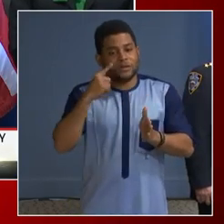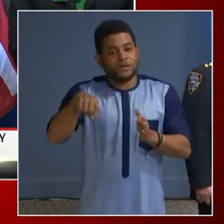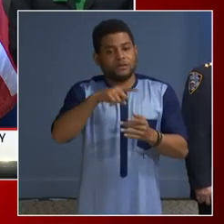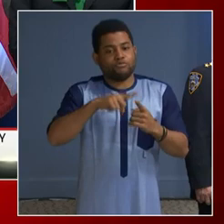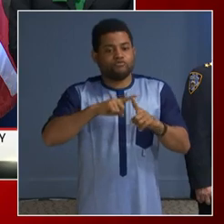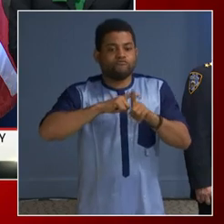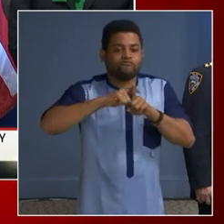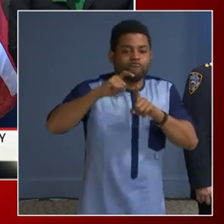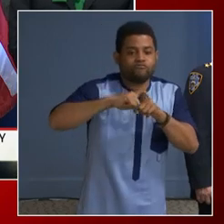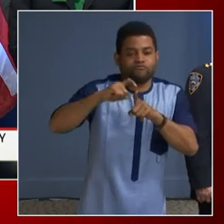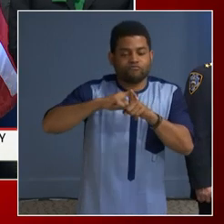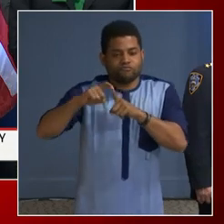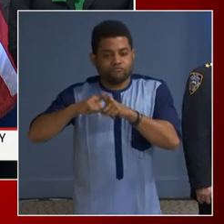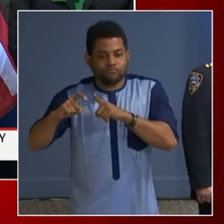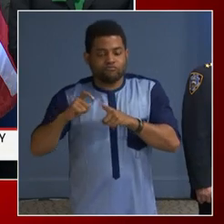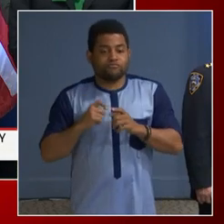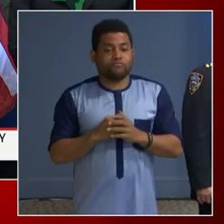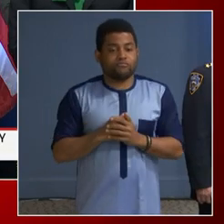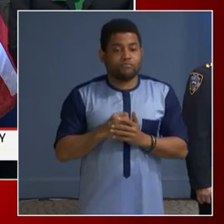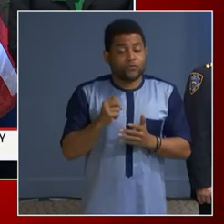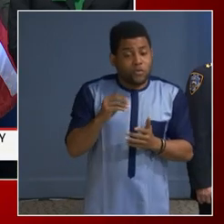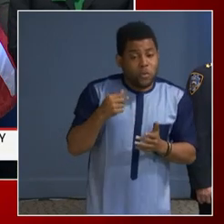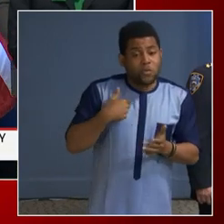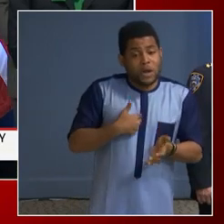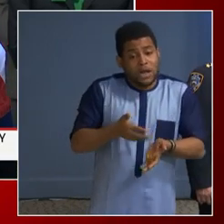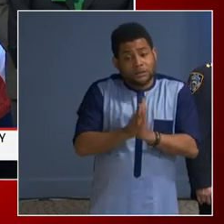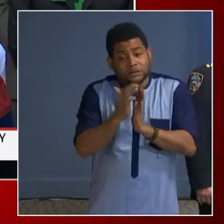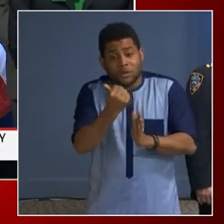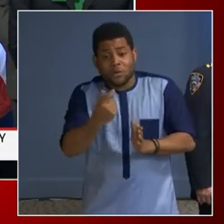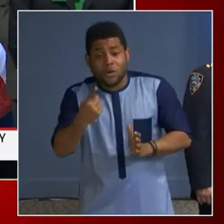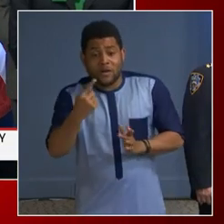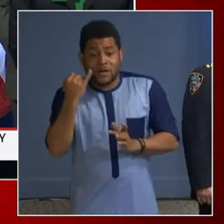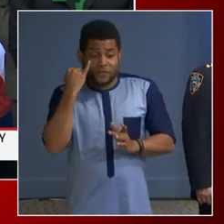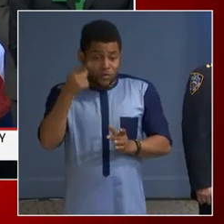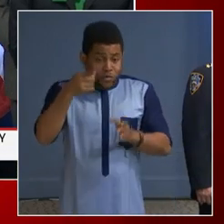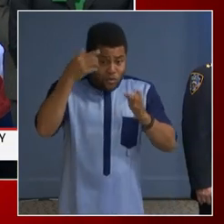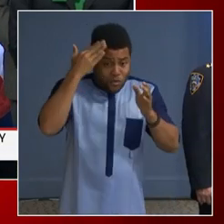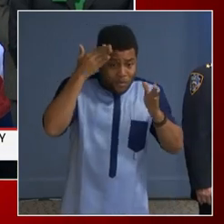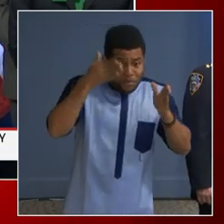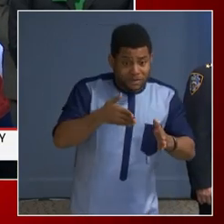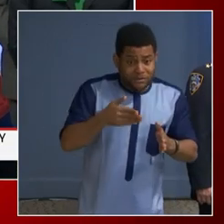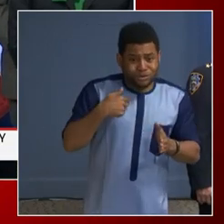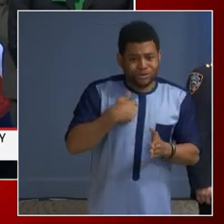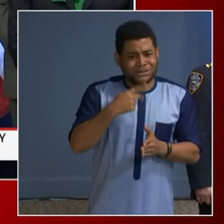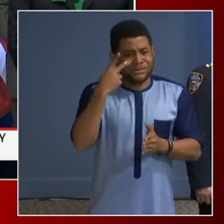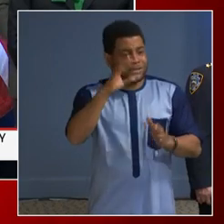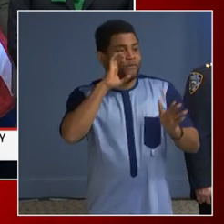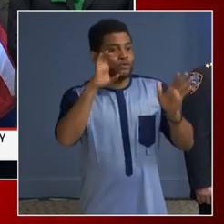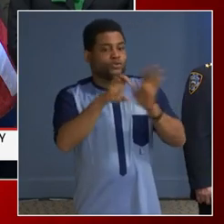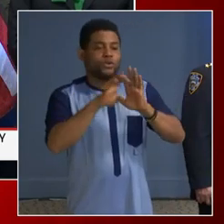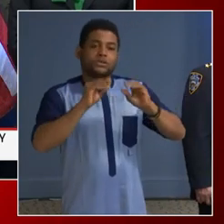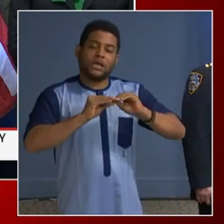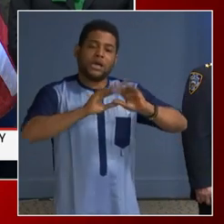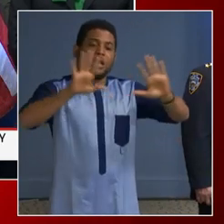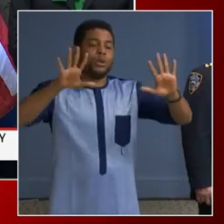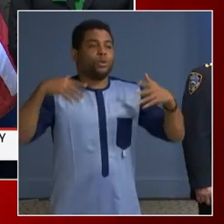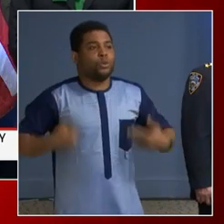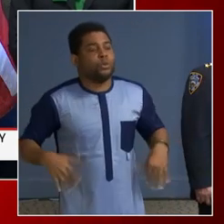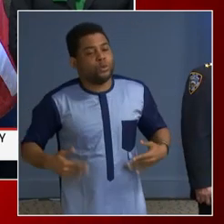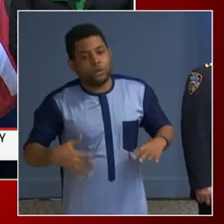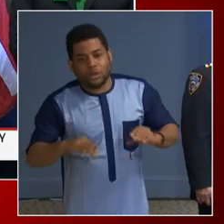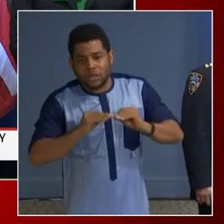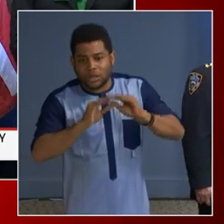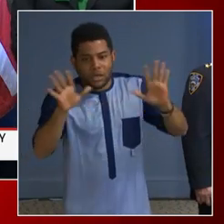again, we're asking anyone who knows this individual, I mean, if you see this photograph, this is pretty clear. Right? Unless this person's been living